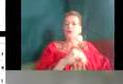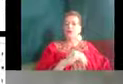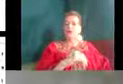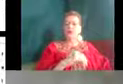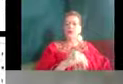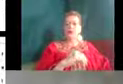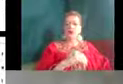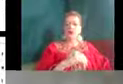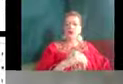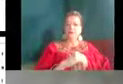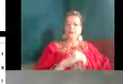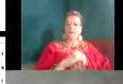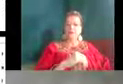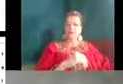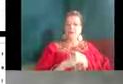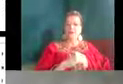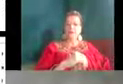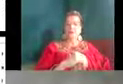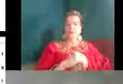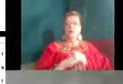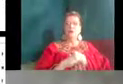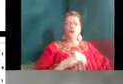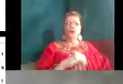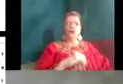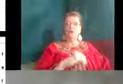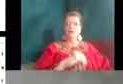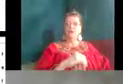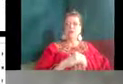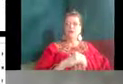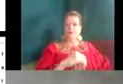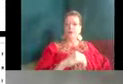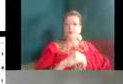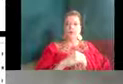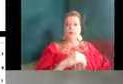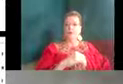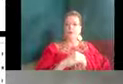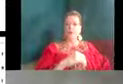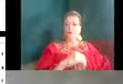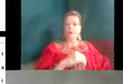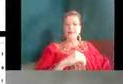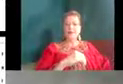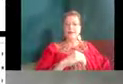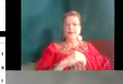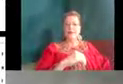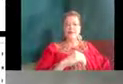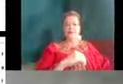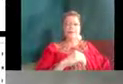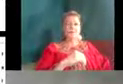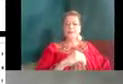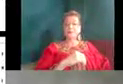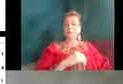assume that the ER is going to have access to your cell phone or that they can dial in and